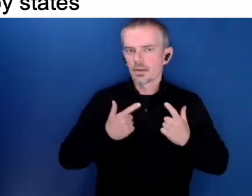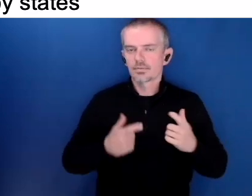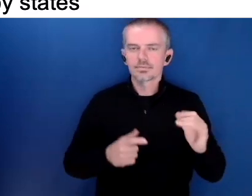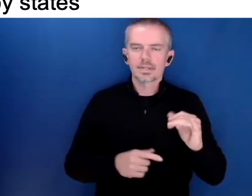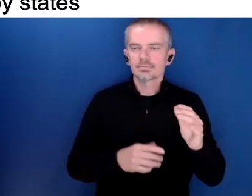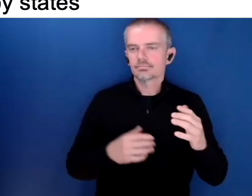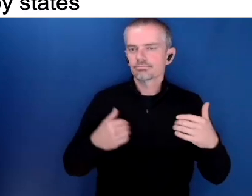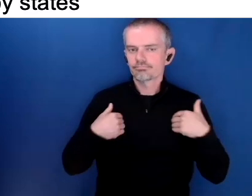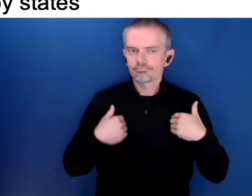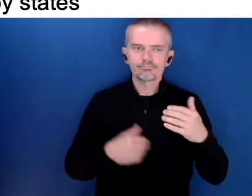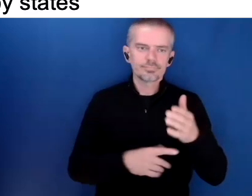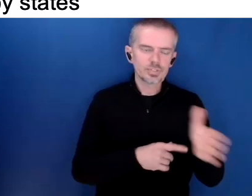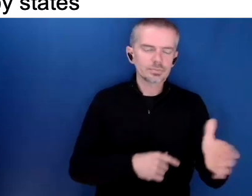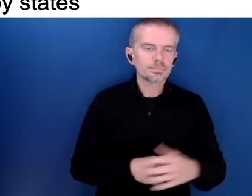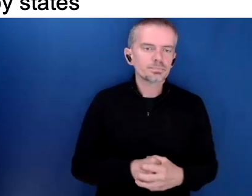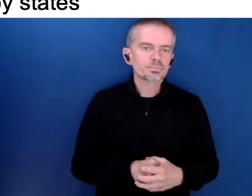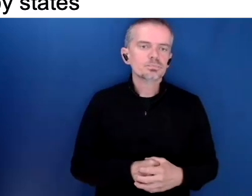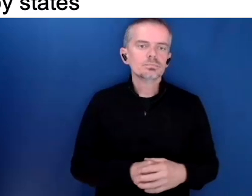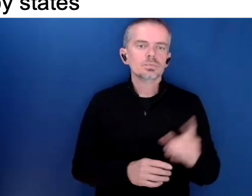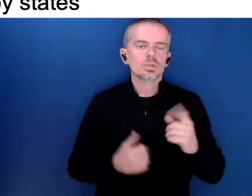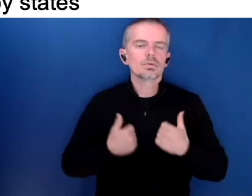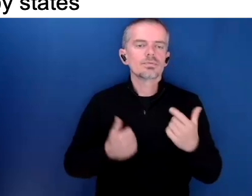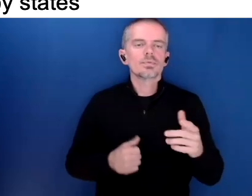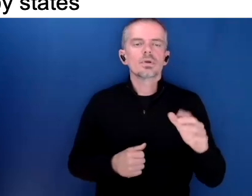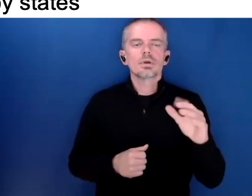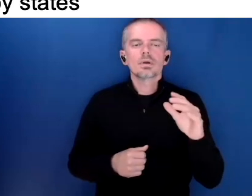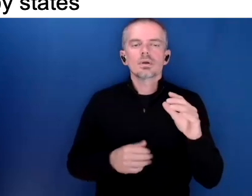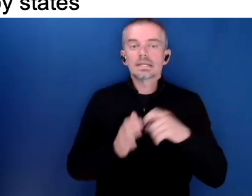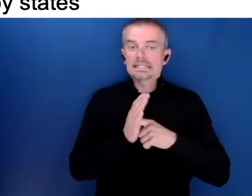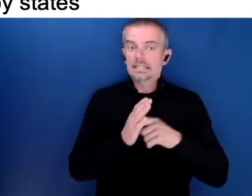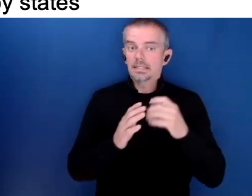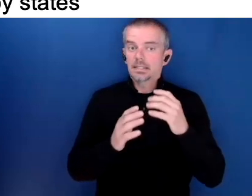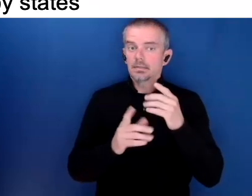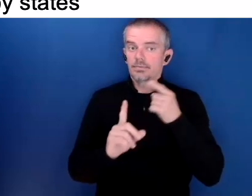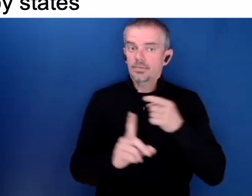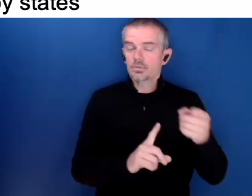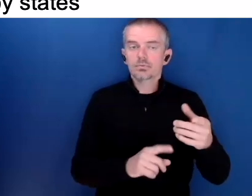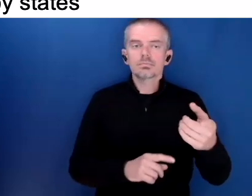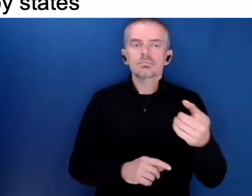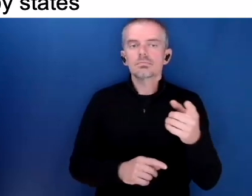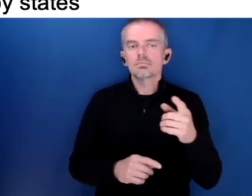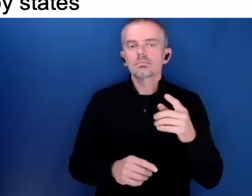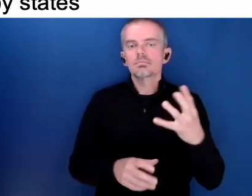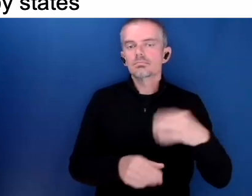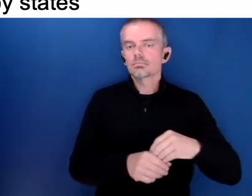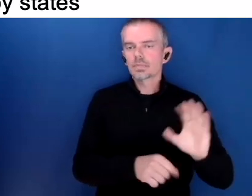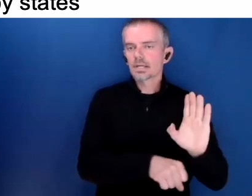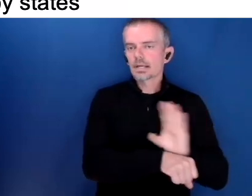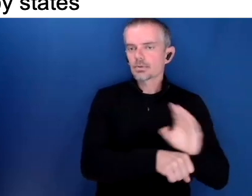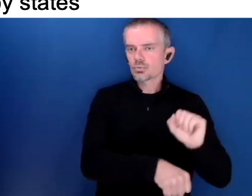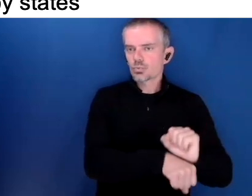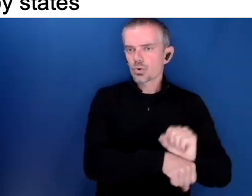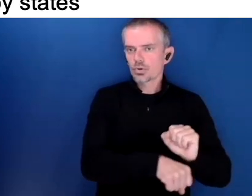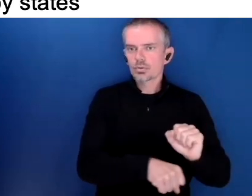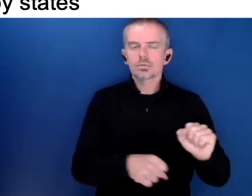key features of these agreements include the ability to include both commercial work, like